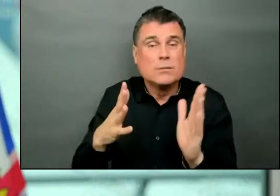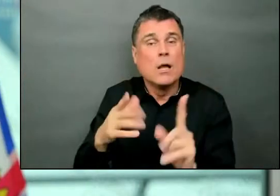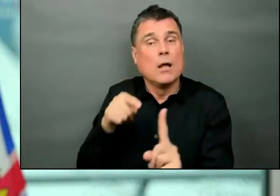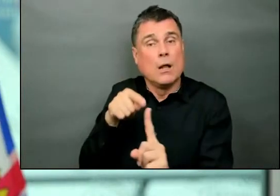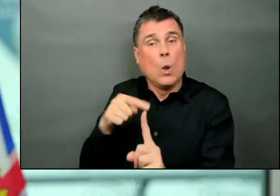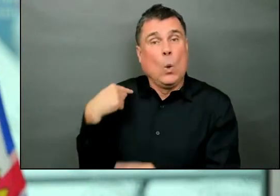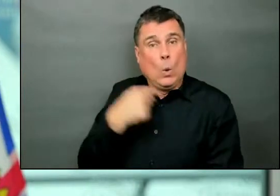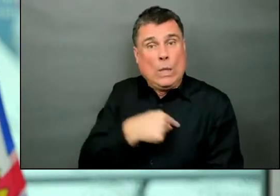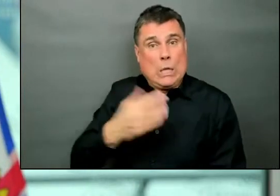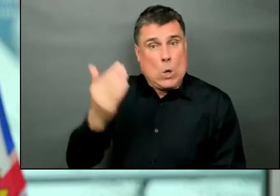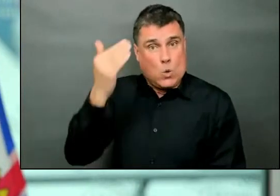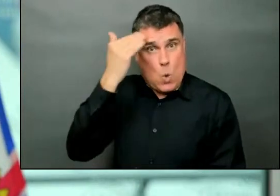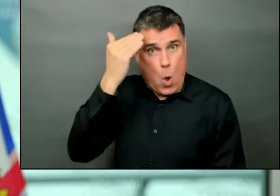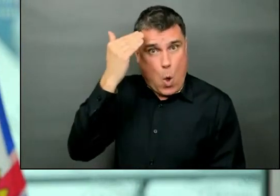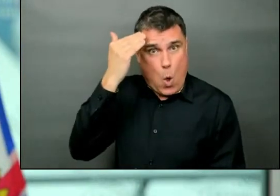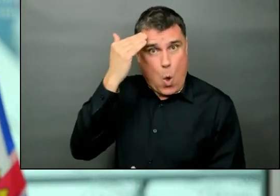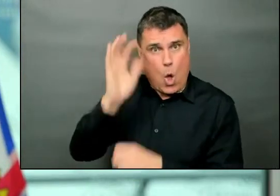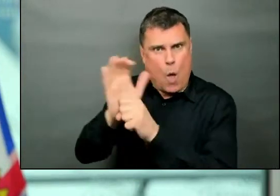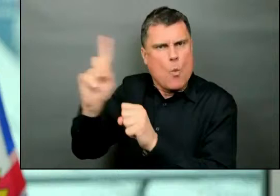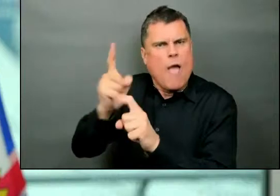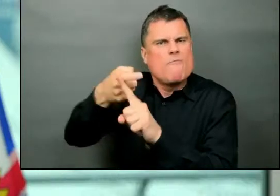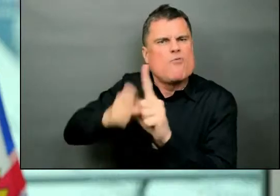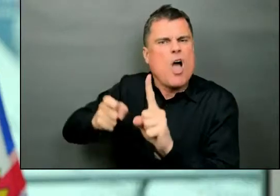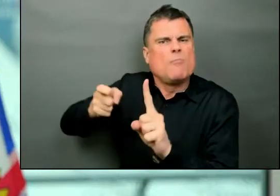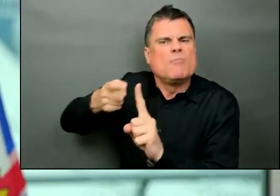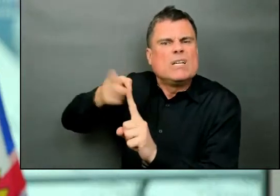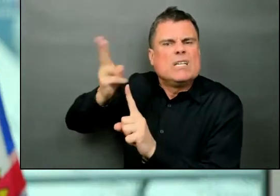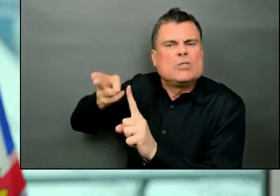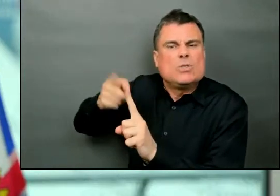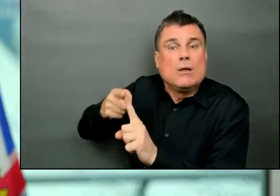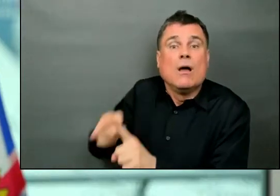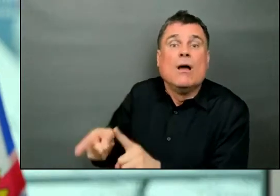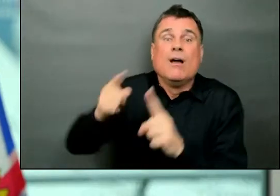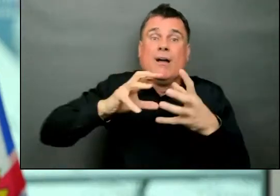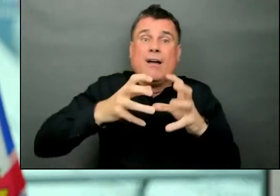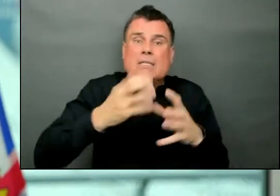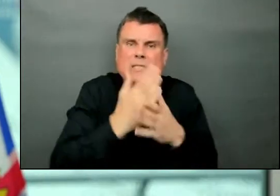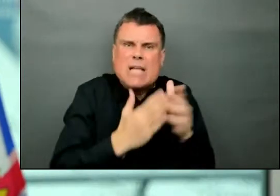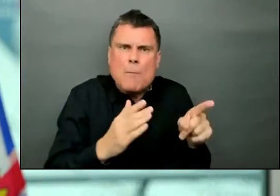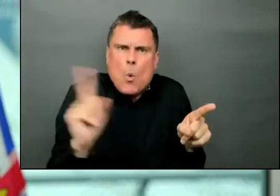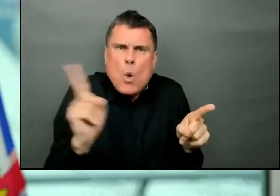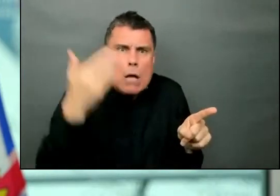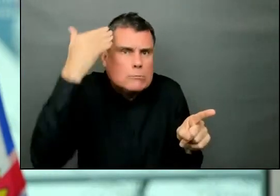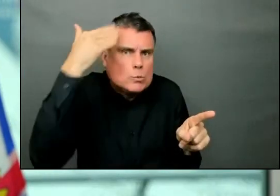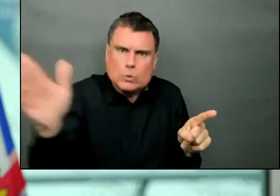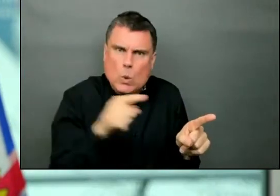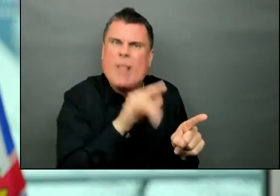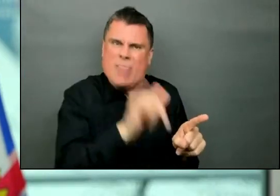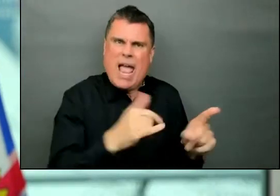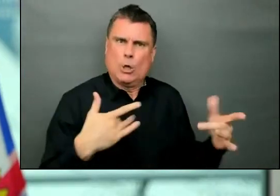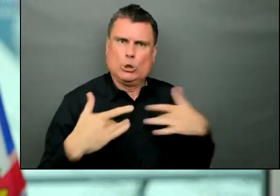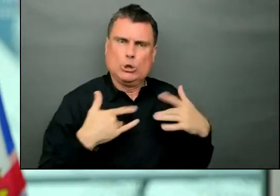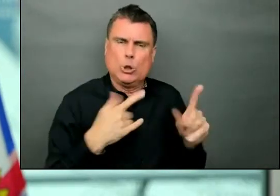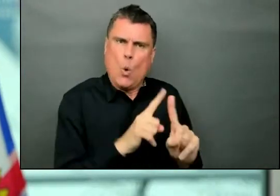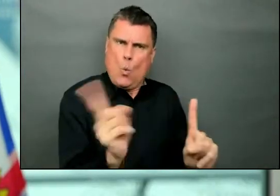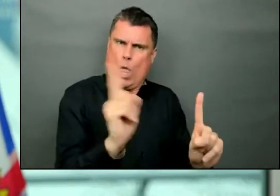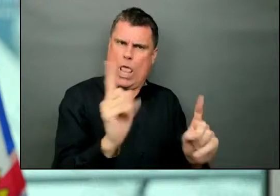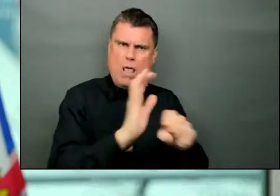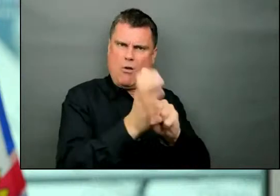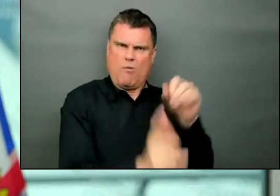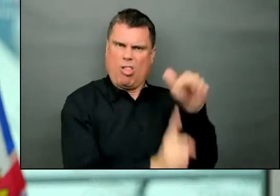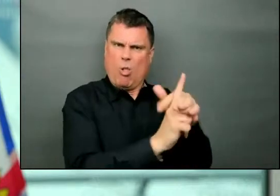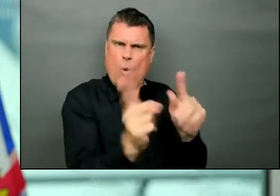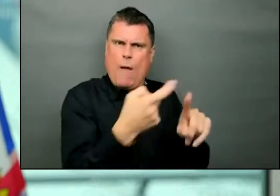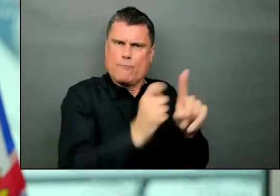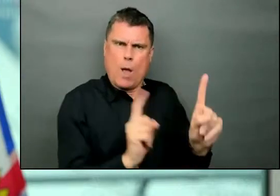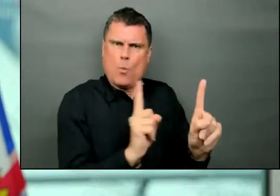can't make those links. It is just a reminder to us that this virus is transmitted by people. And when we come together,